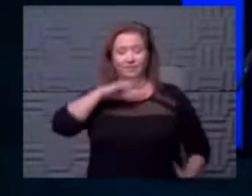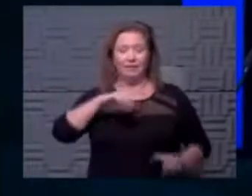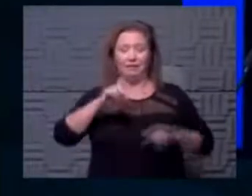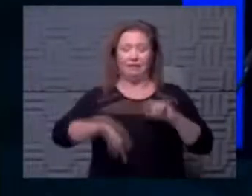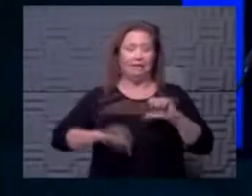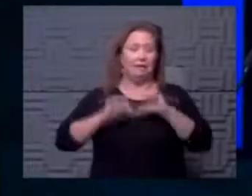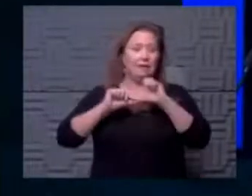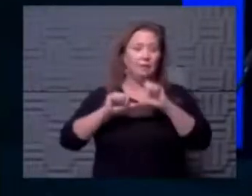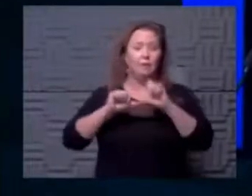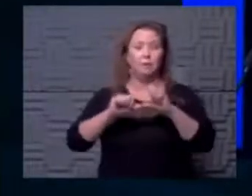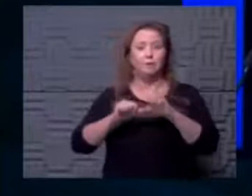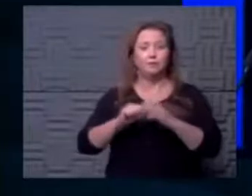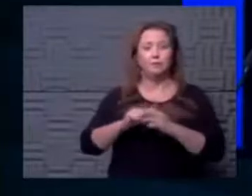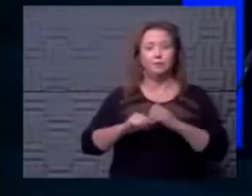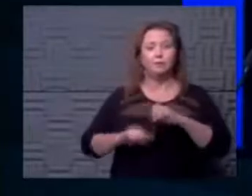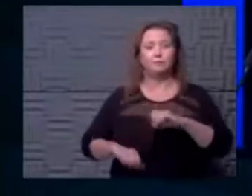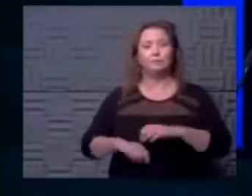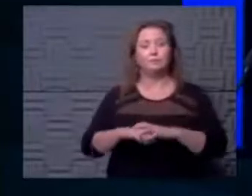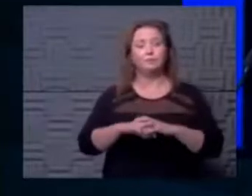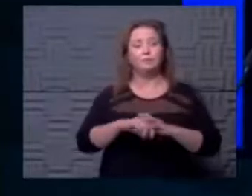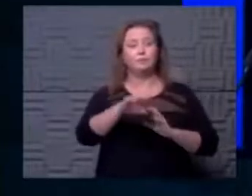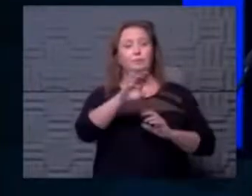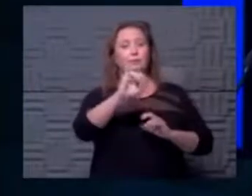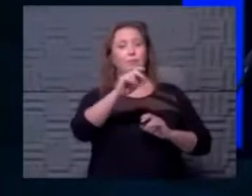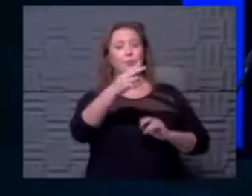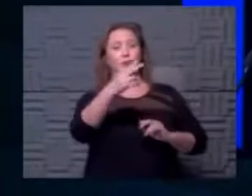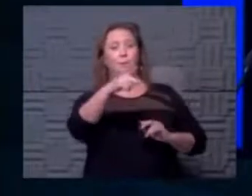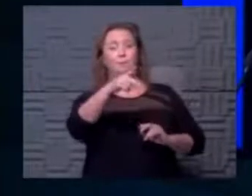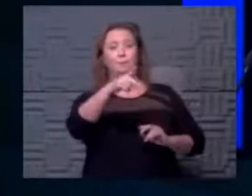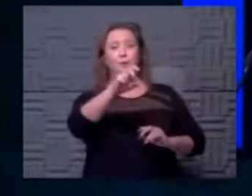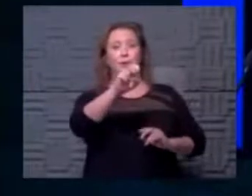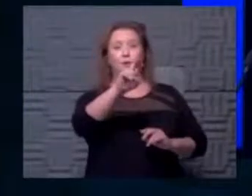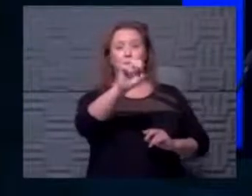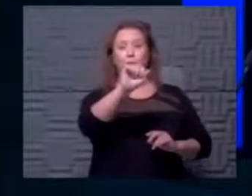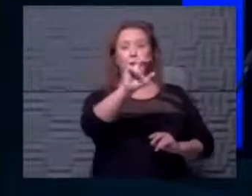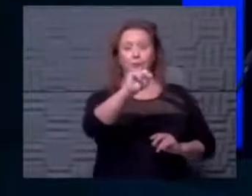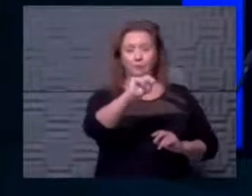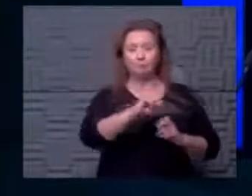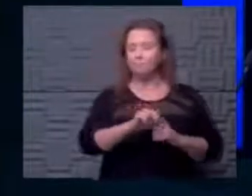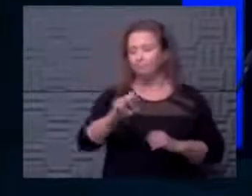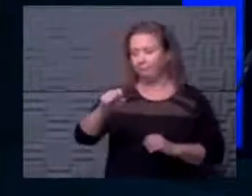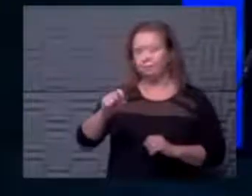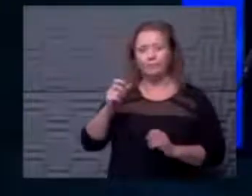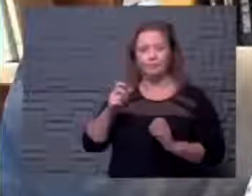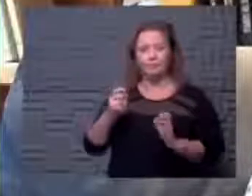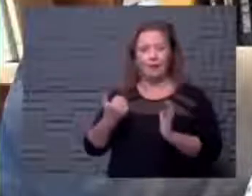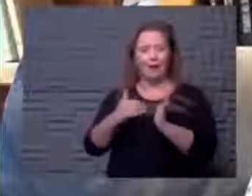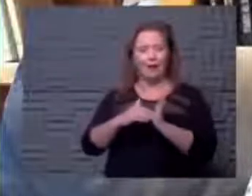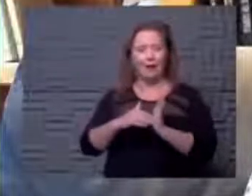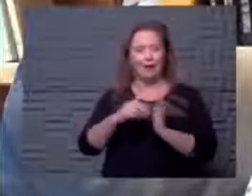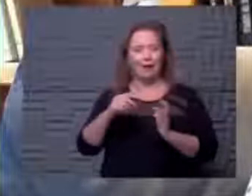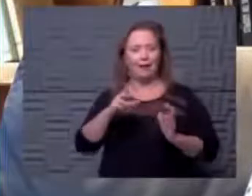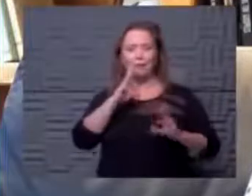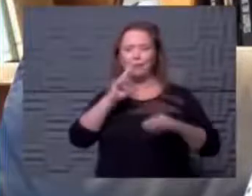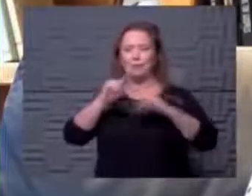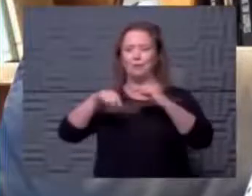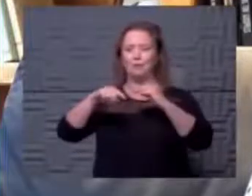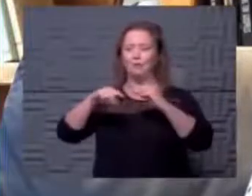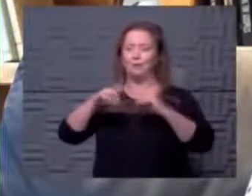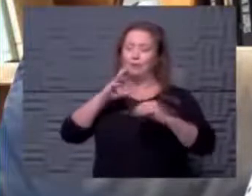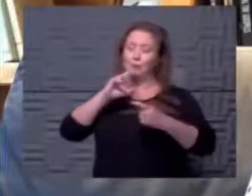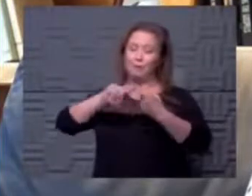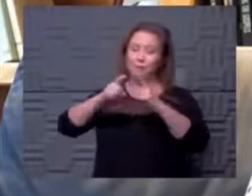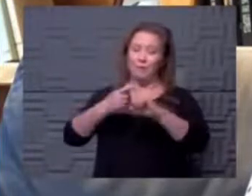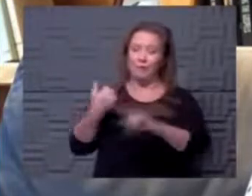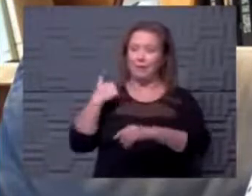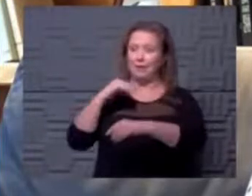doing this. I'll start with Bishop Candia. Well, I certainly echo that. In fact, I was just talking to a friend last night,